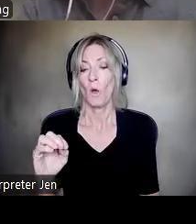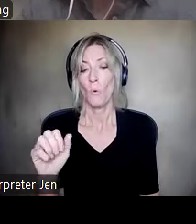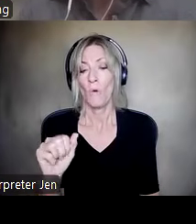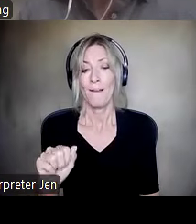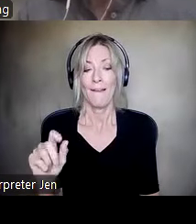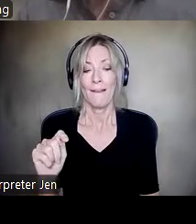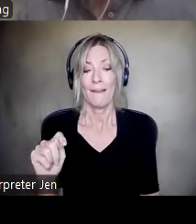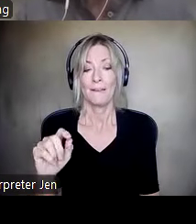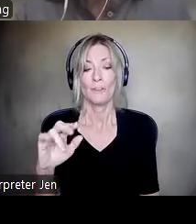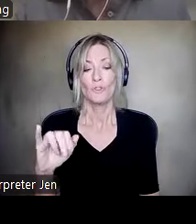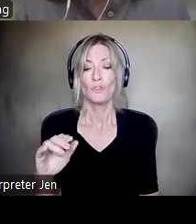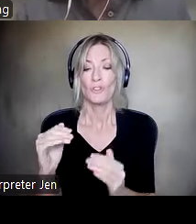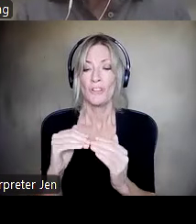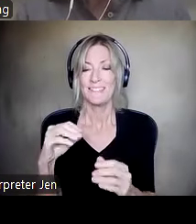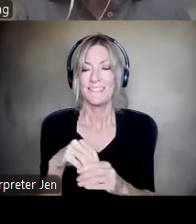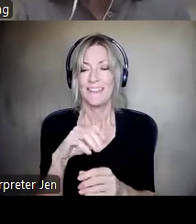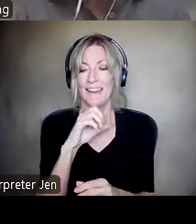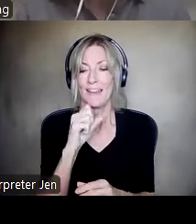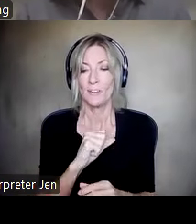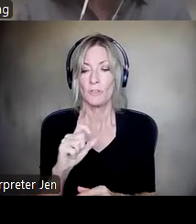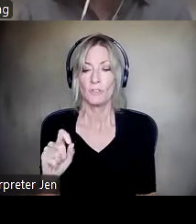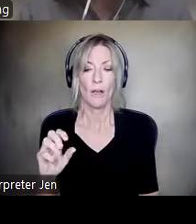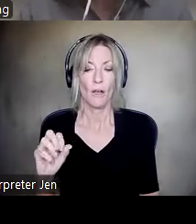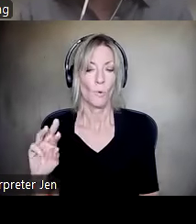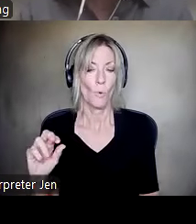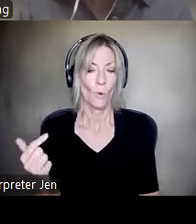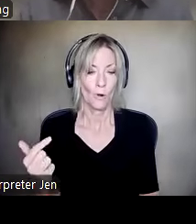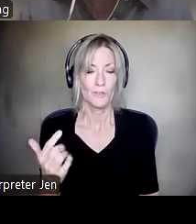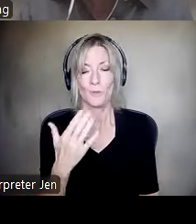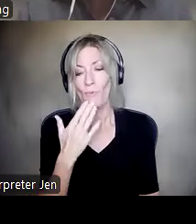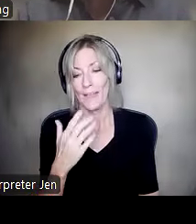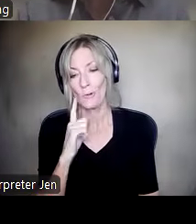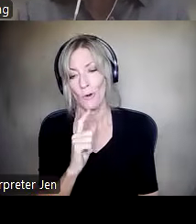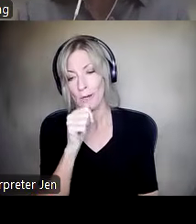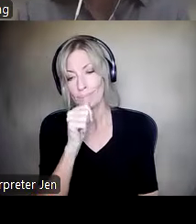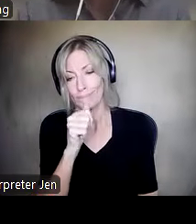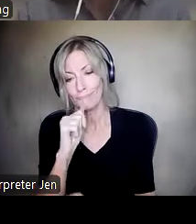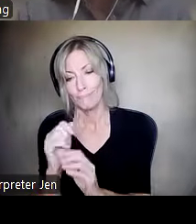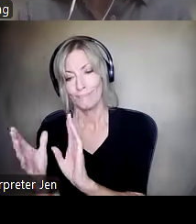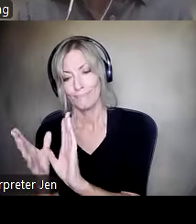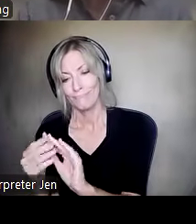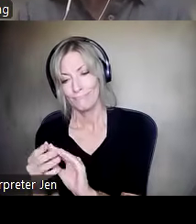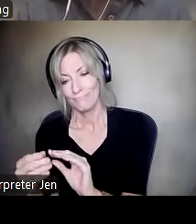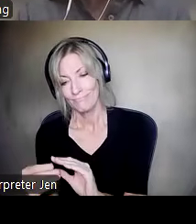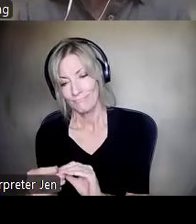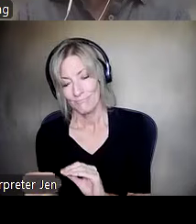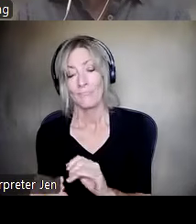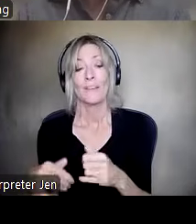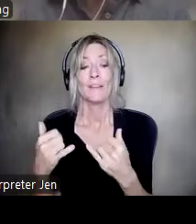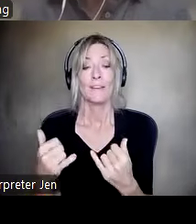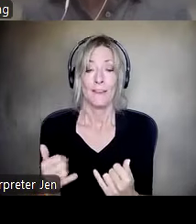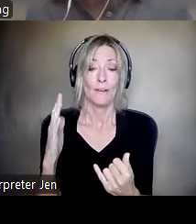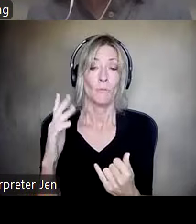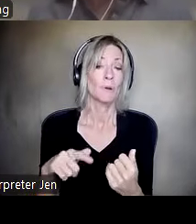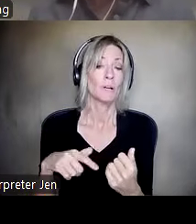info@justiceandaging.org. So thanks for sticking through all of that background information. And now I'm going to